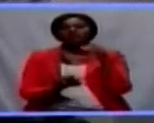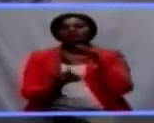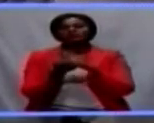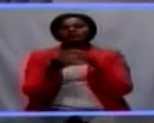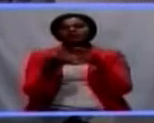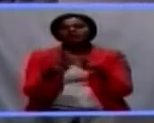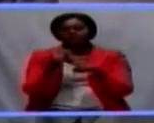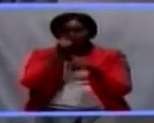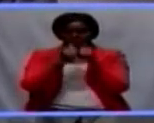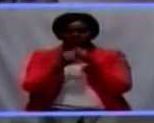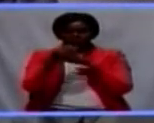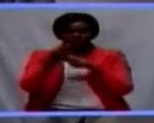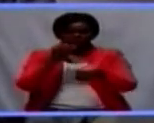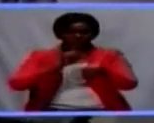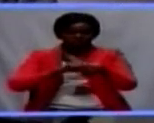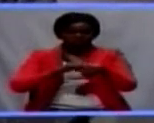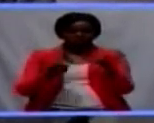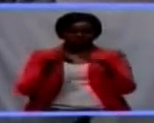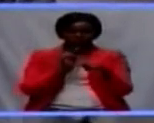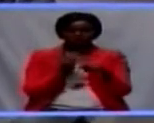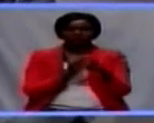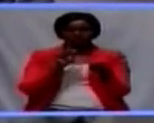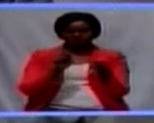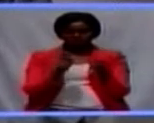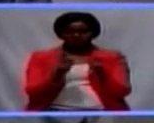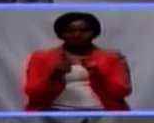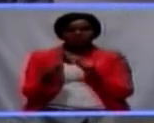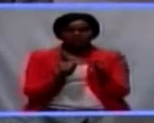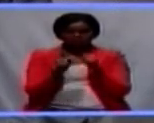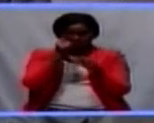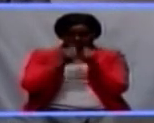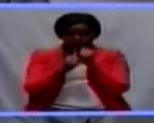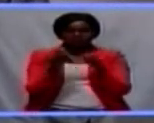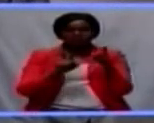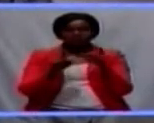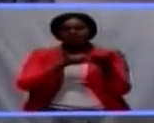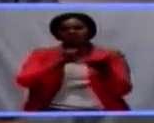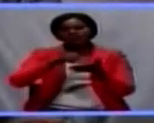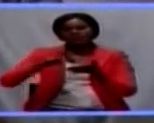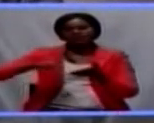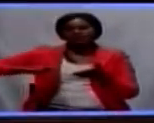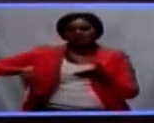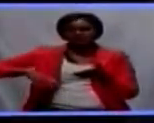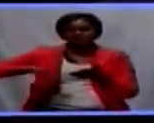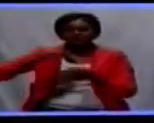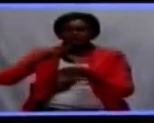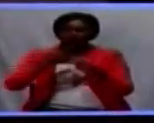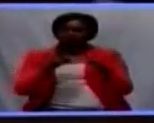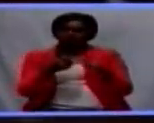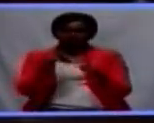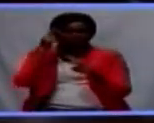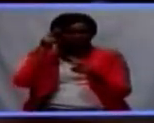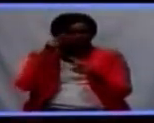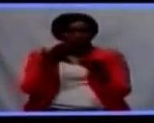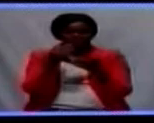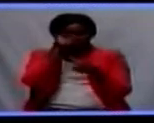of the transition period when we were changing our system, because people paid taxes late for various reasons. It might be